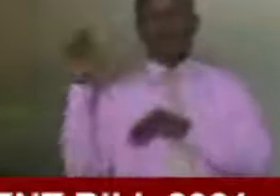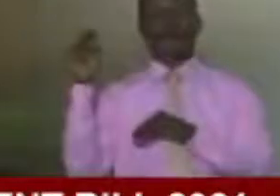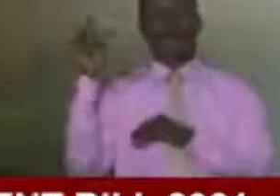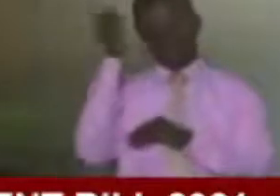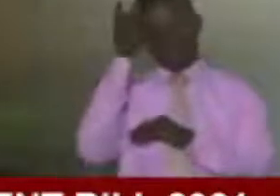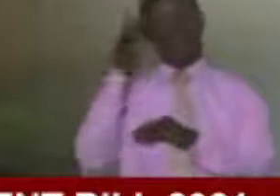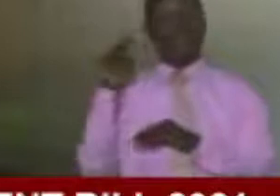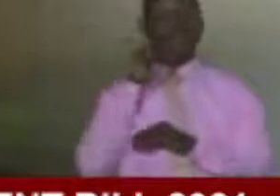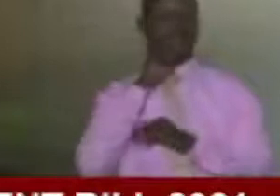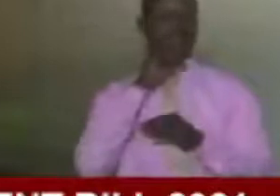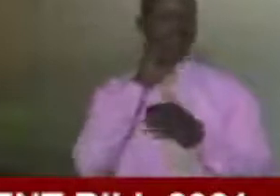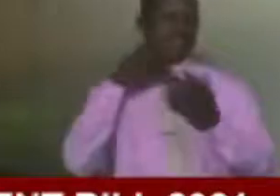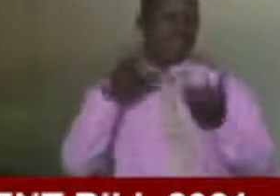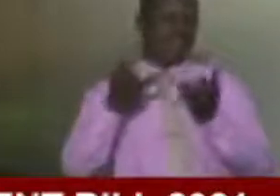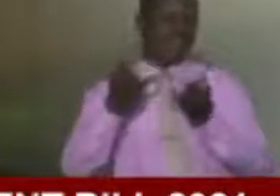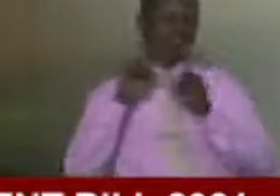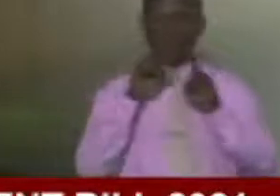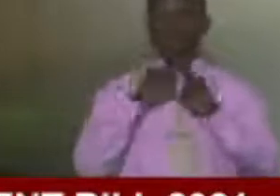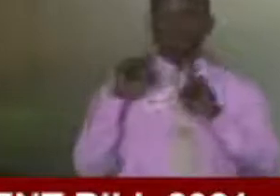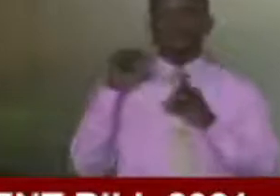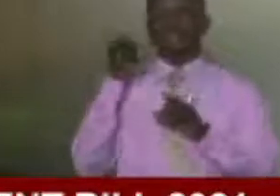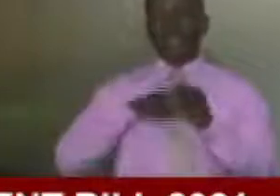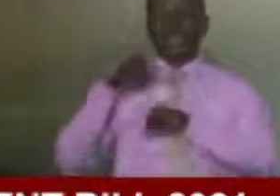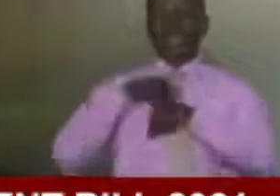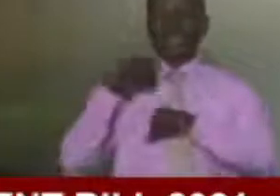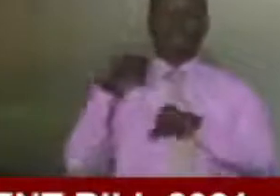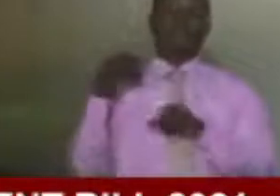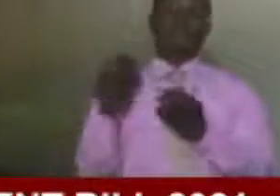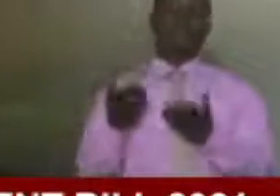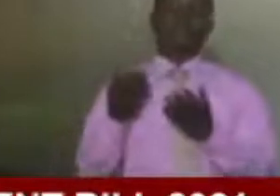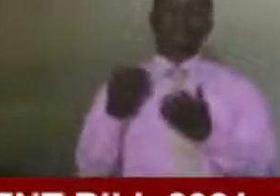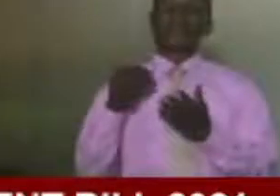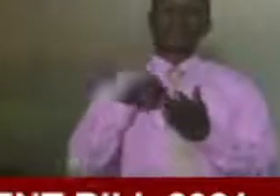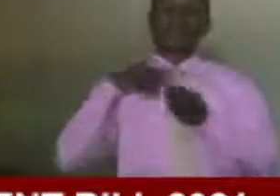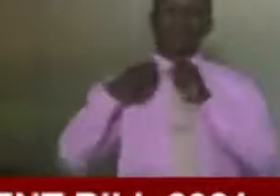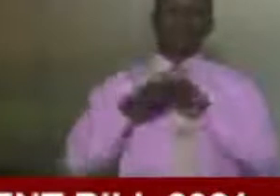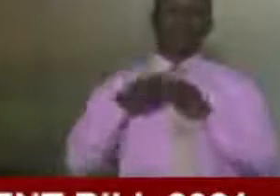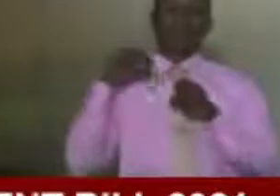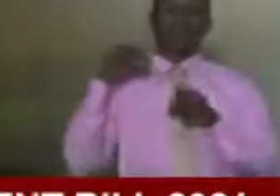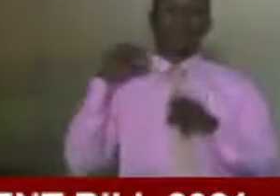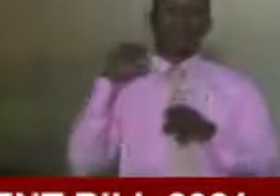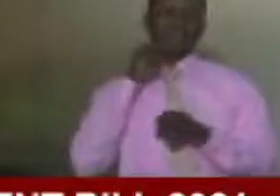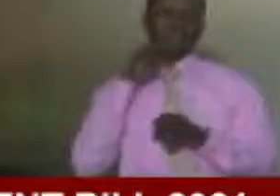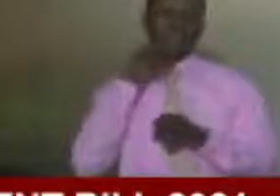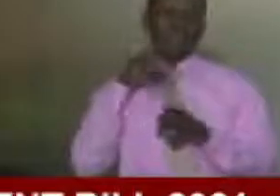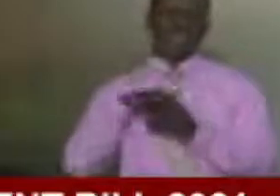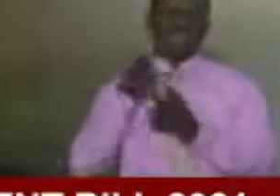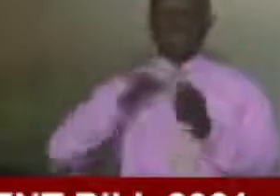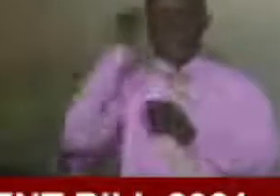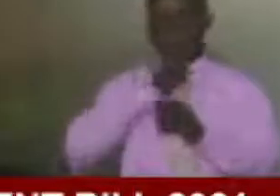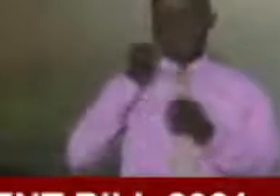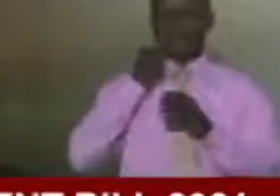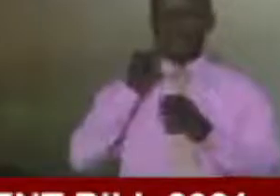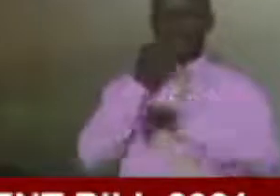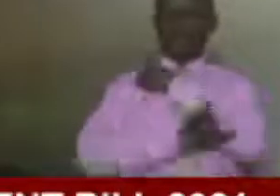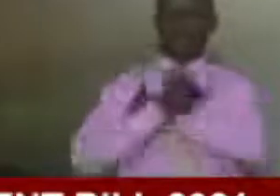plays that role in the sub-region. Every time there's a problem on an infraction in democracy, Nigeria is called to be front,